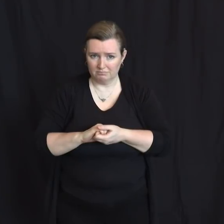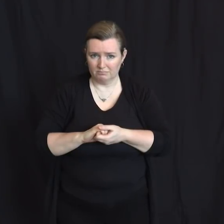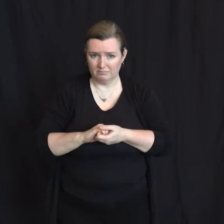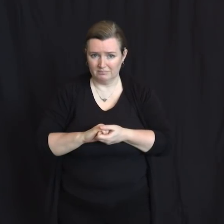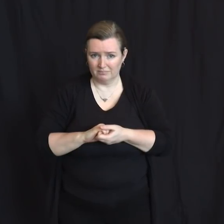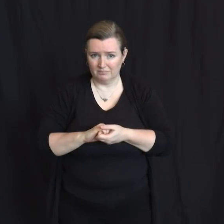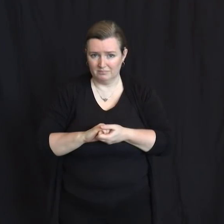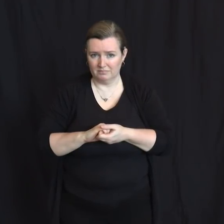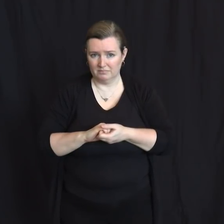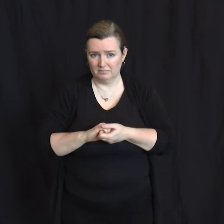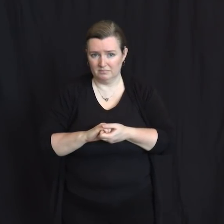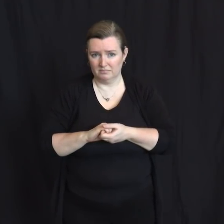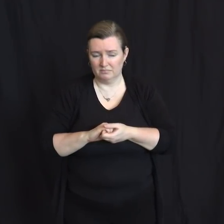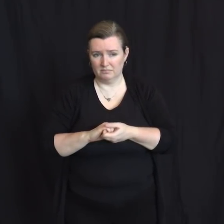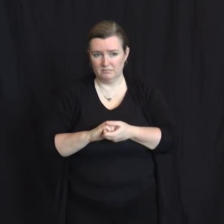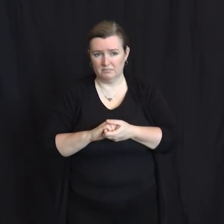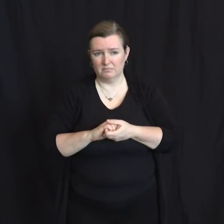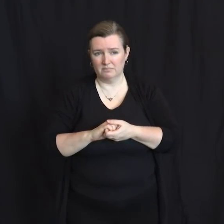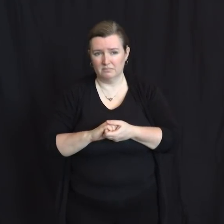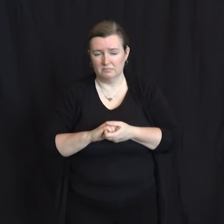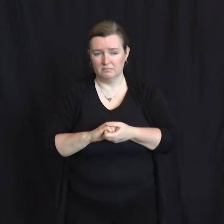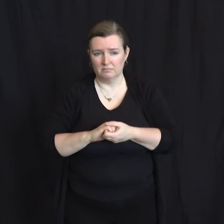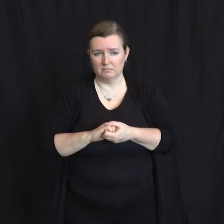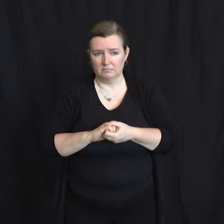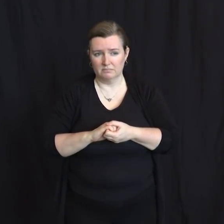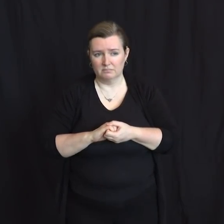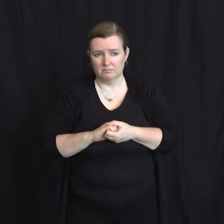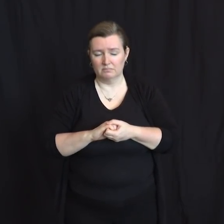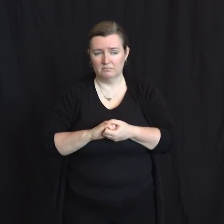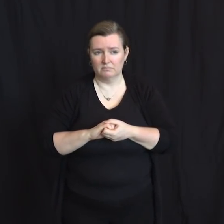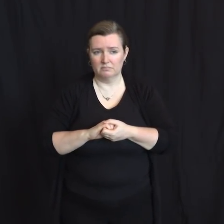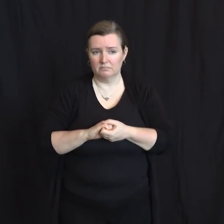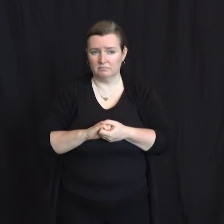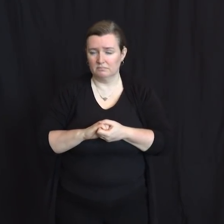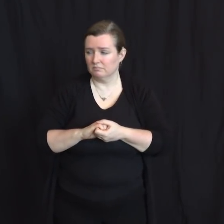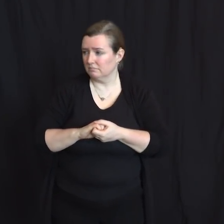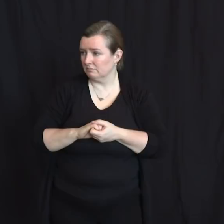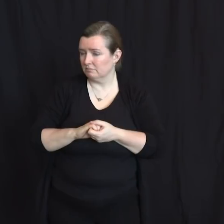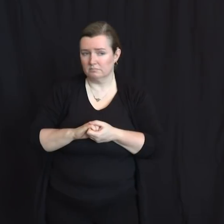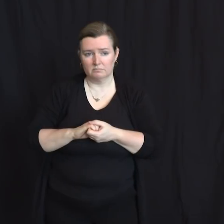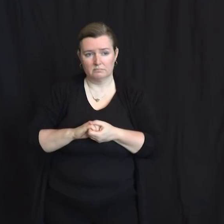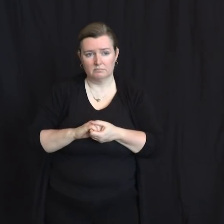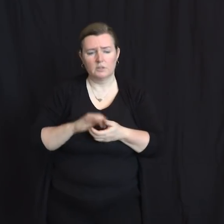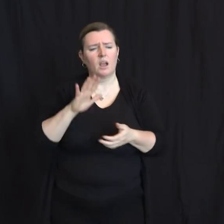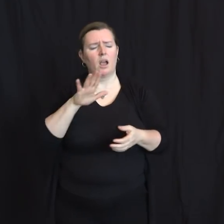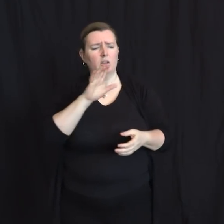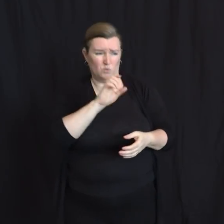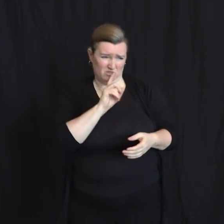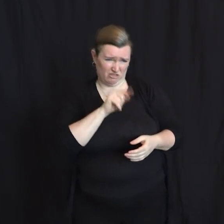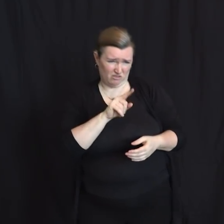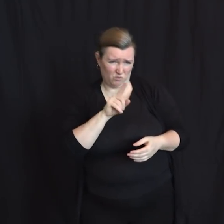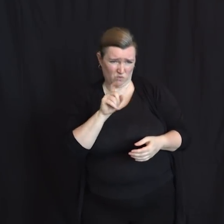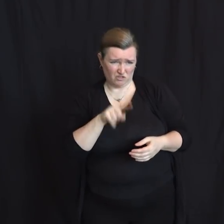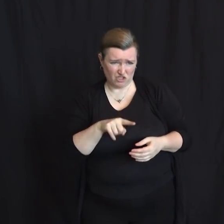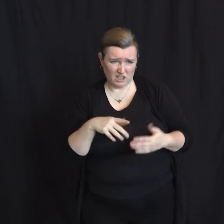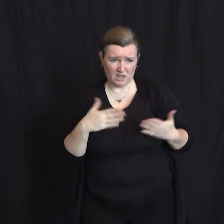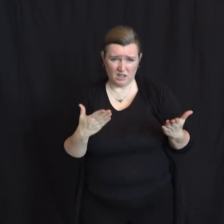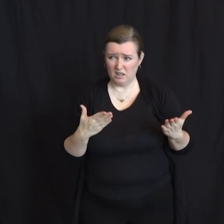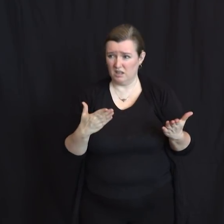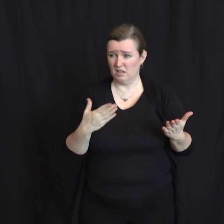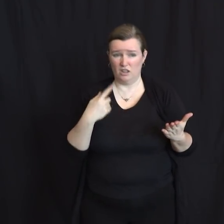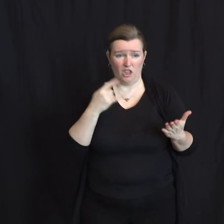quick comment on who gets it, and then to answer your question about what it will look like, the plan to